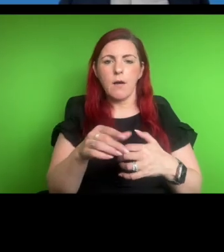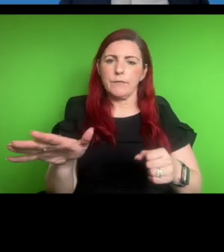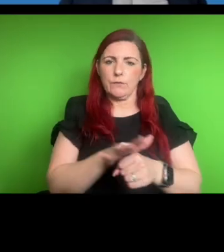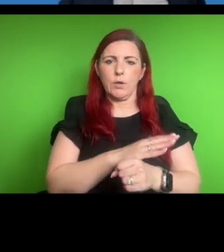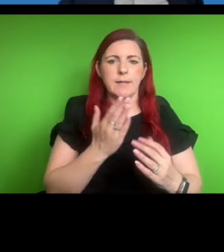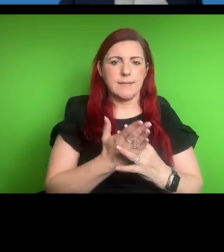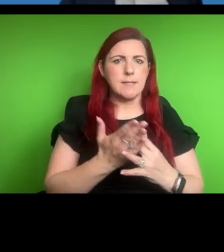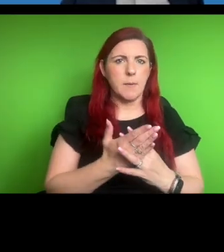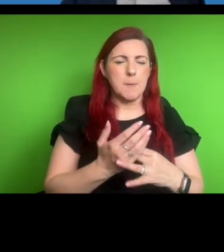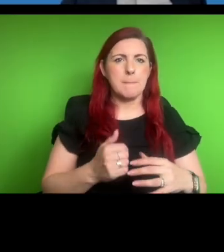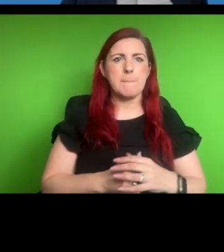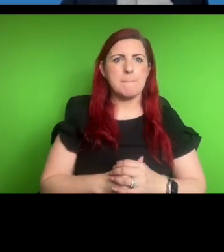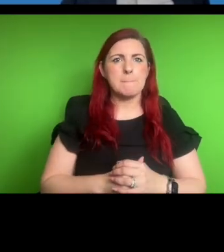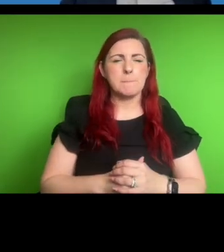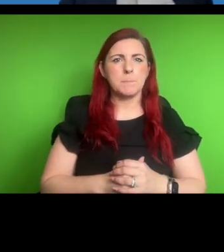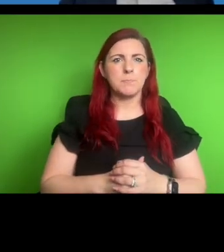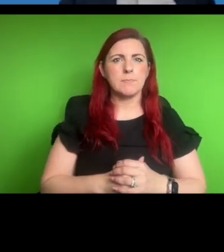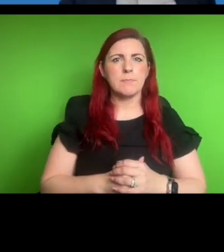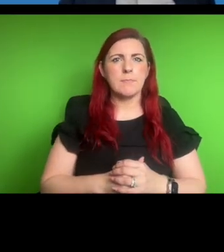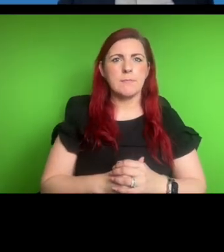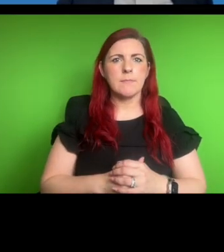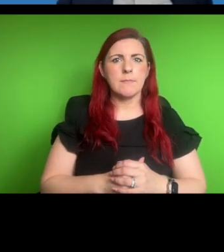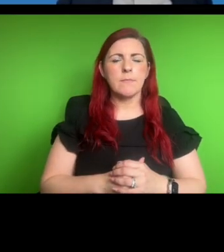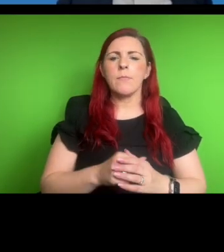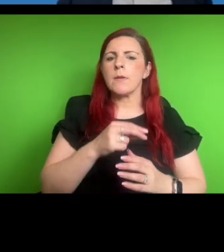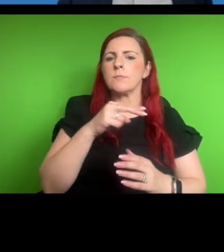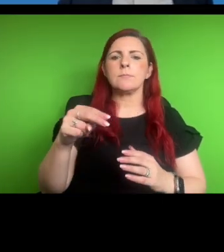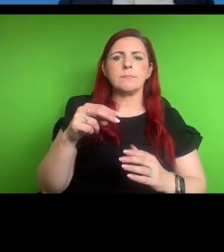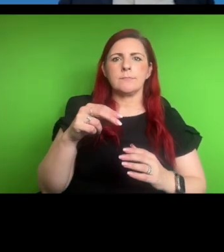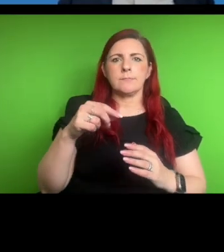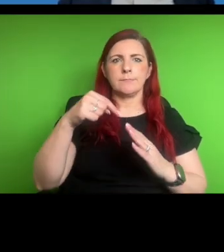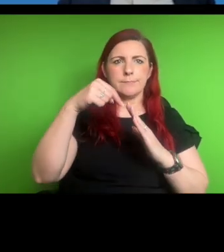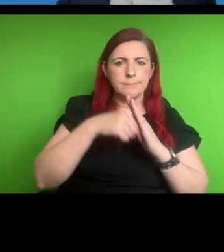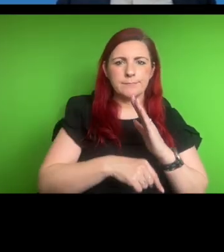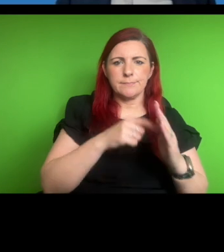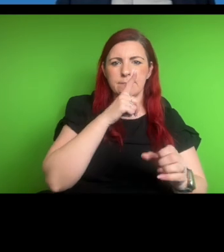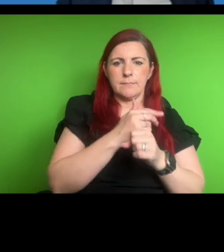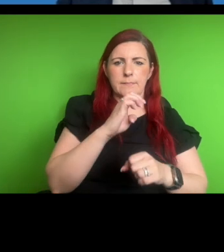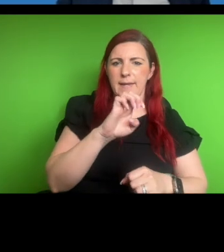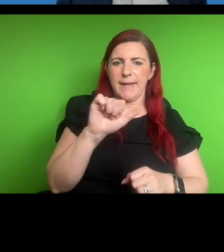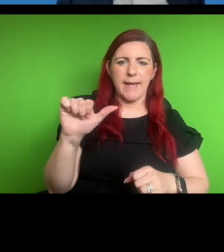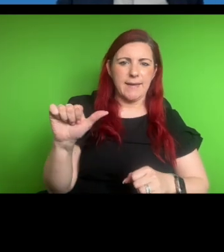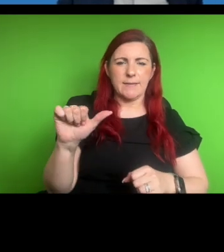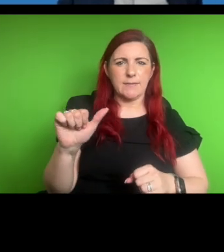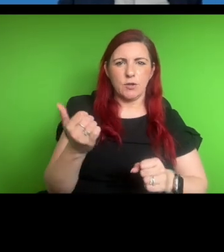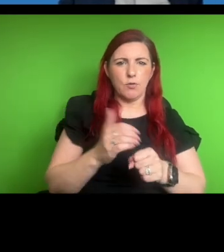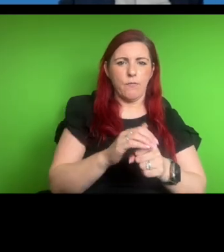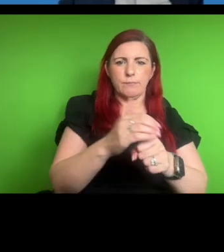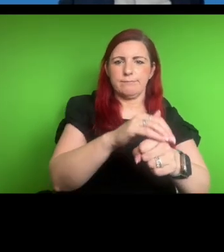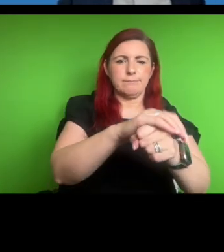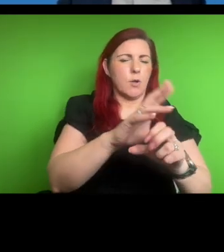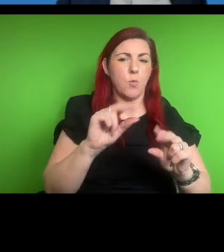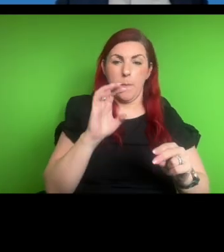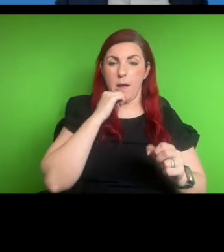I'm not going to go into what the EAA covers. It covers a wide variety of products and